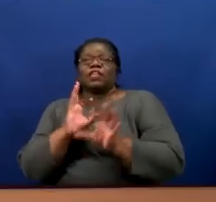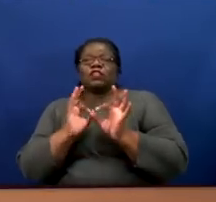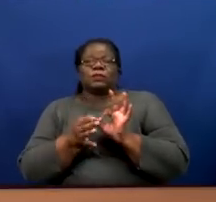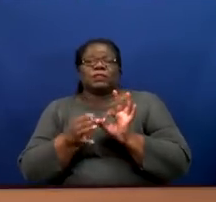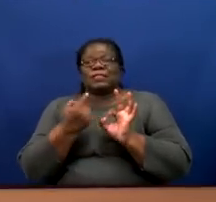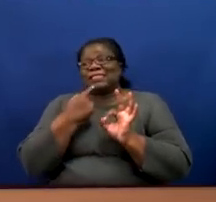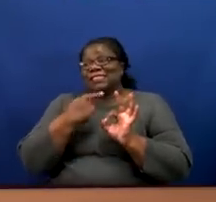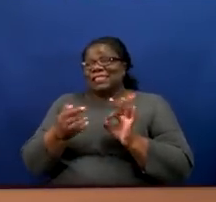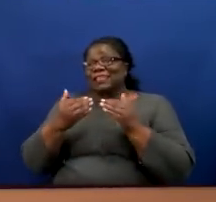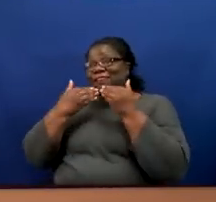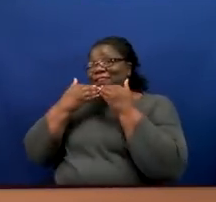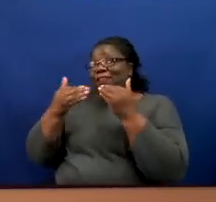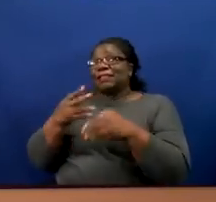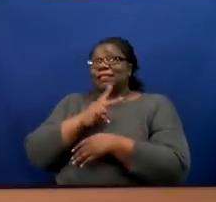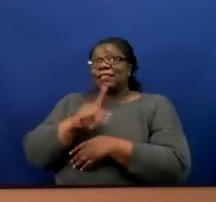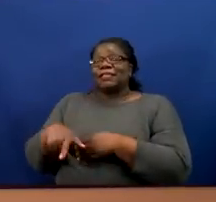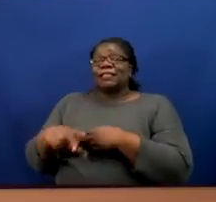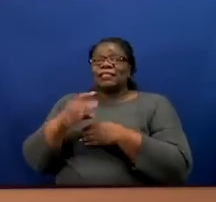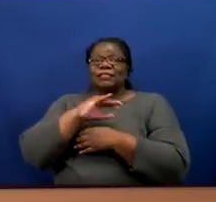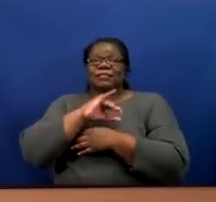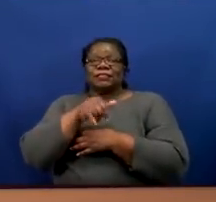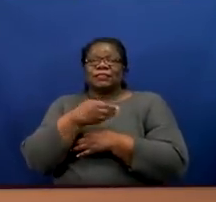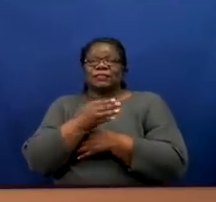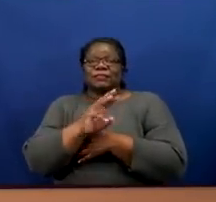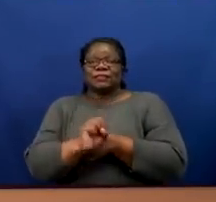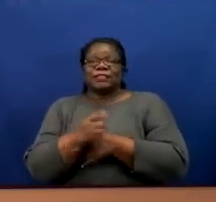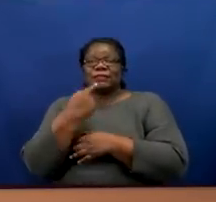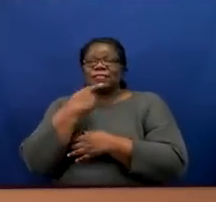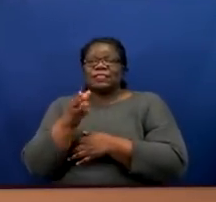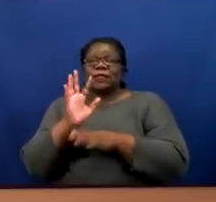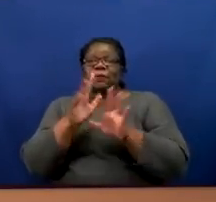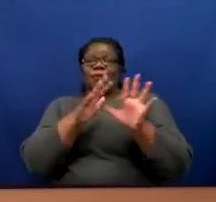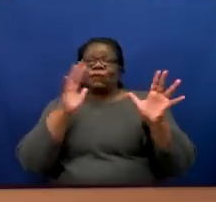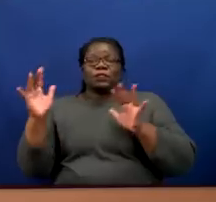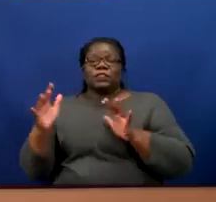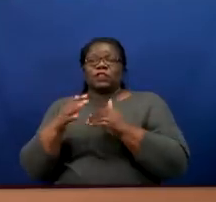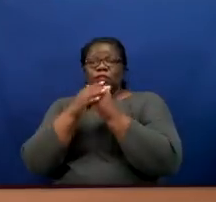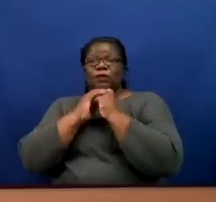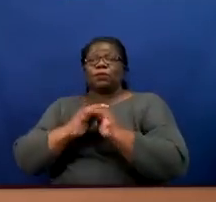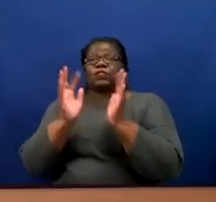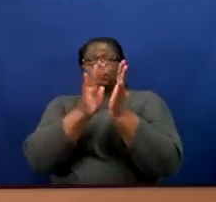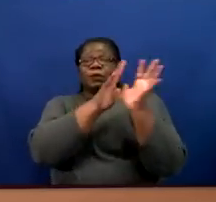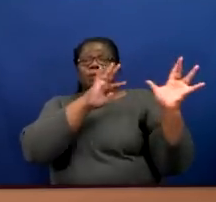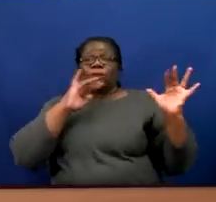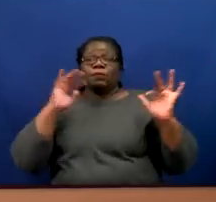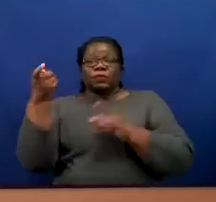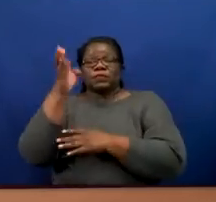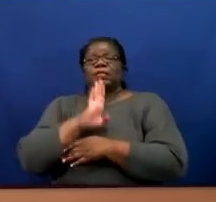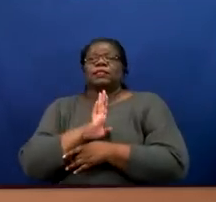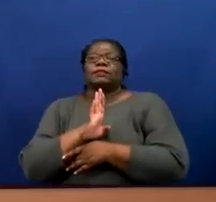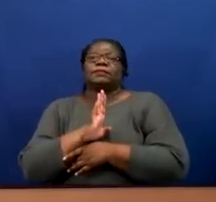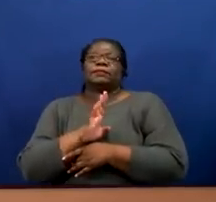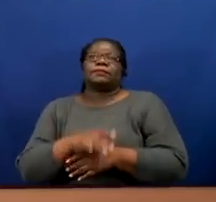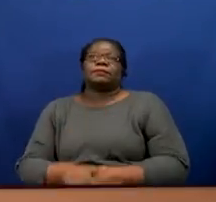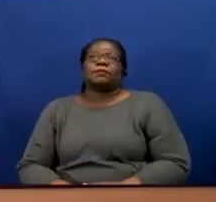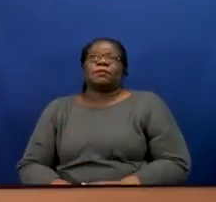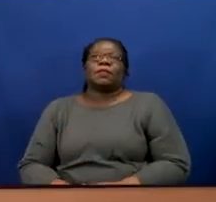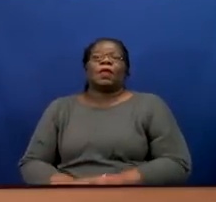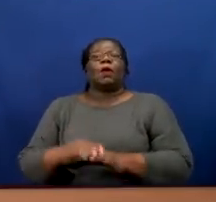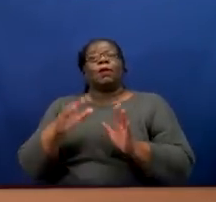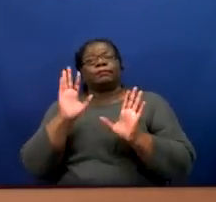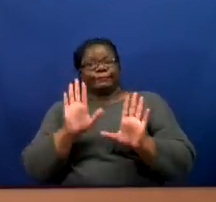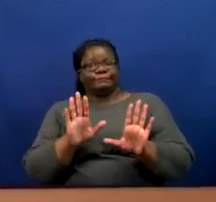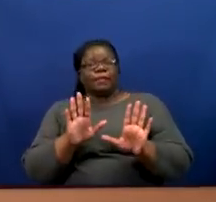thanks to God. King James Version says they praised him. They worshiped and praised God. Okay, let me give it to you again. When the fire